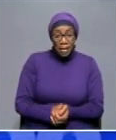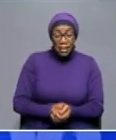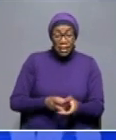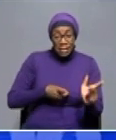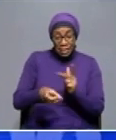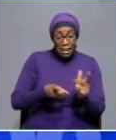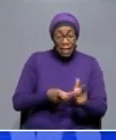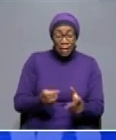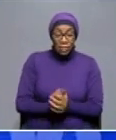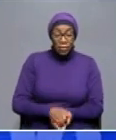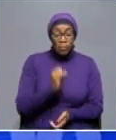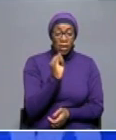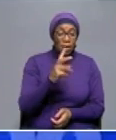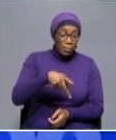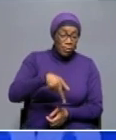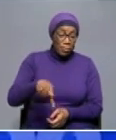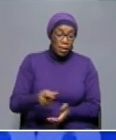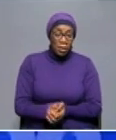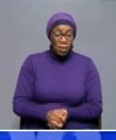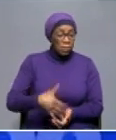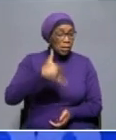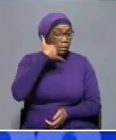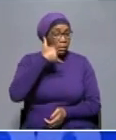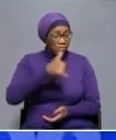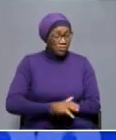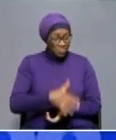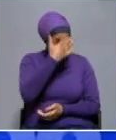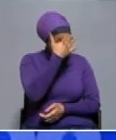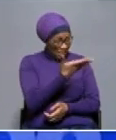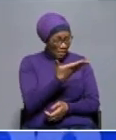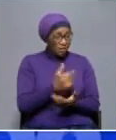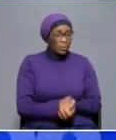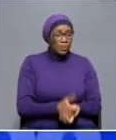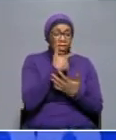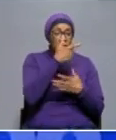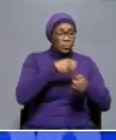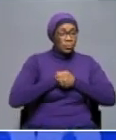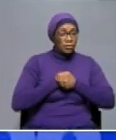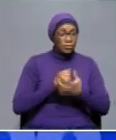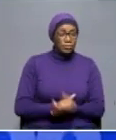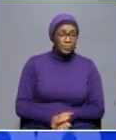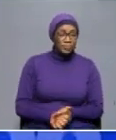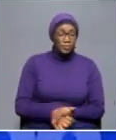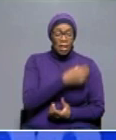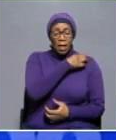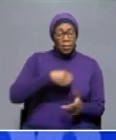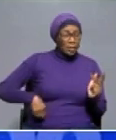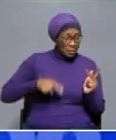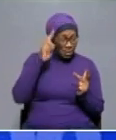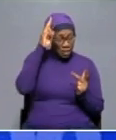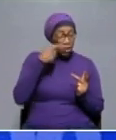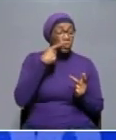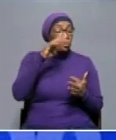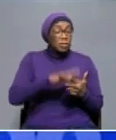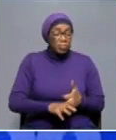evening, Graham. Thank you for joining us this evening. Yeah, good evening. Thanks for inviting me. Right. Now, the President, Graham, touched on a host